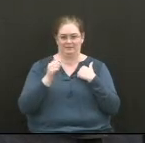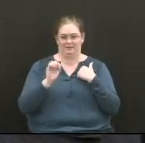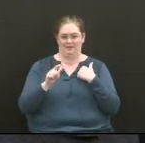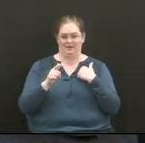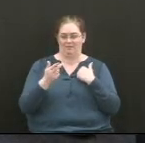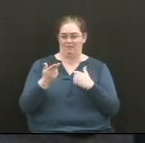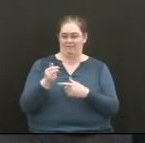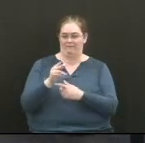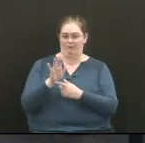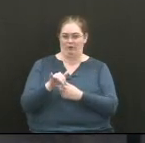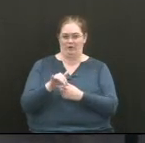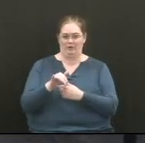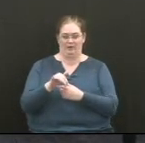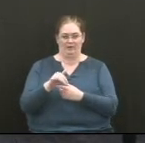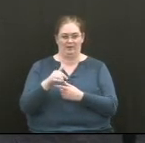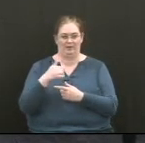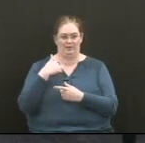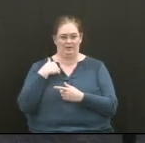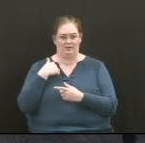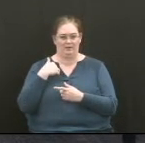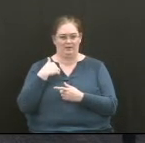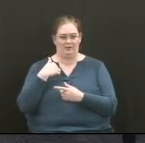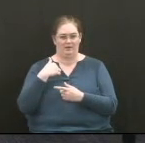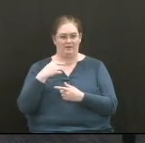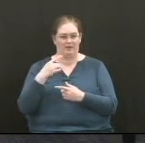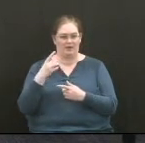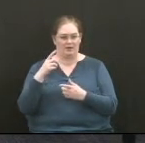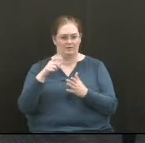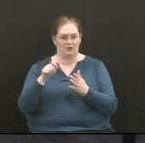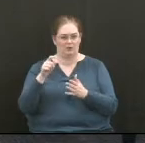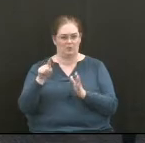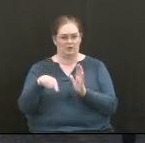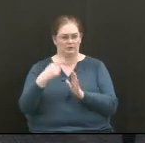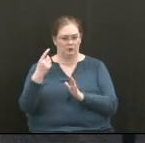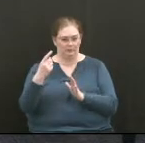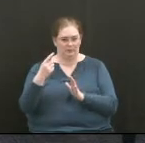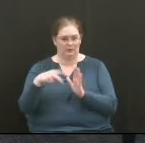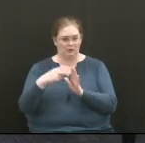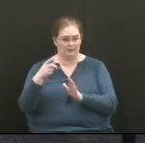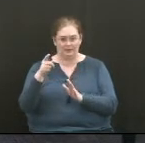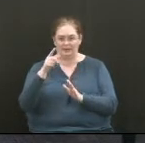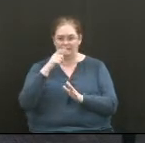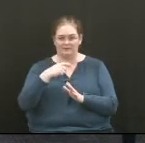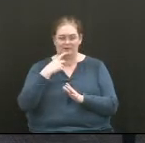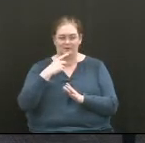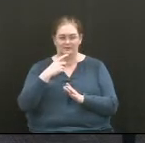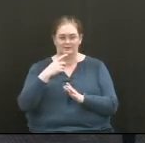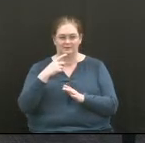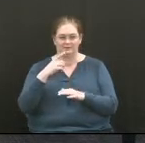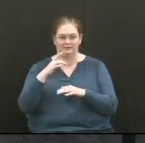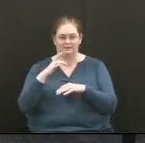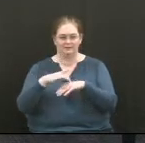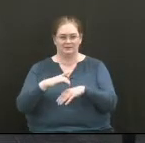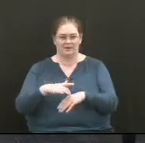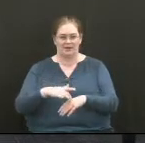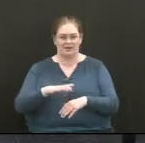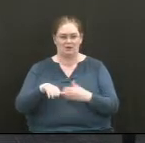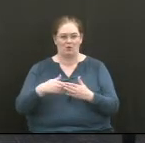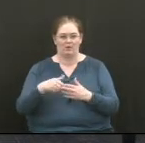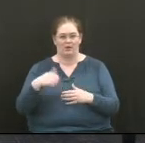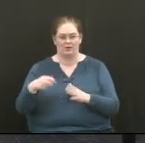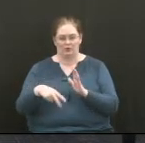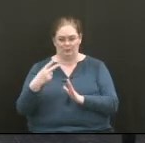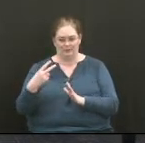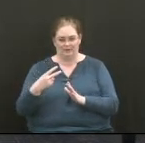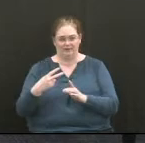If I mark Gail having one duplicate, it does not tag all my other duplicates I may right. have sent. So